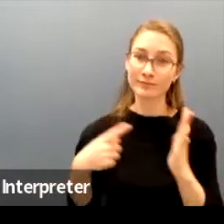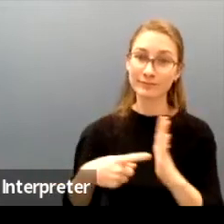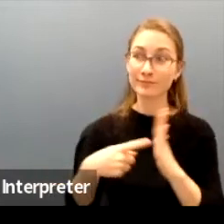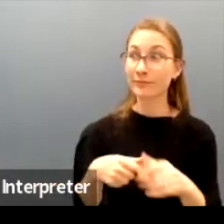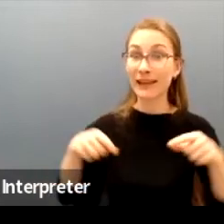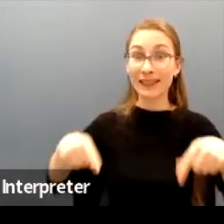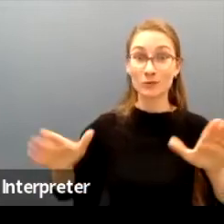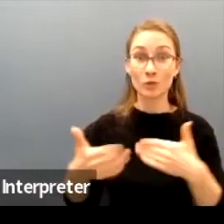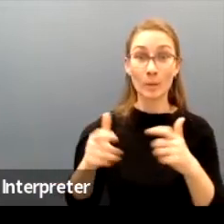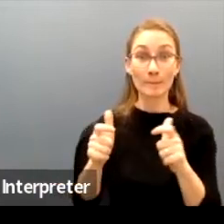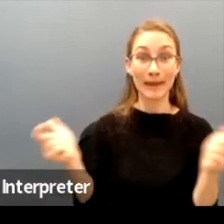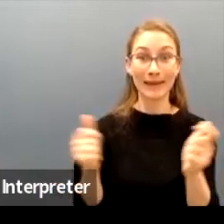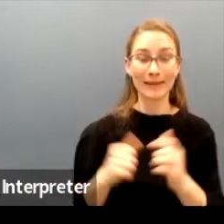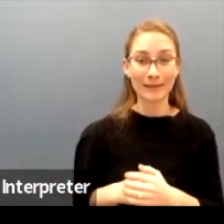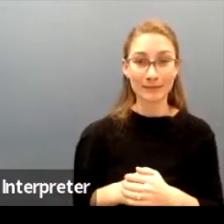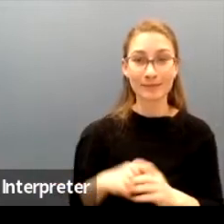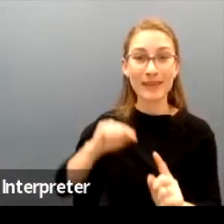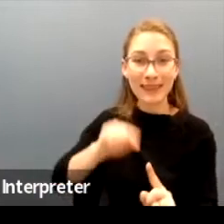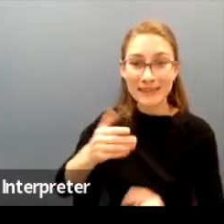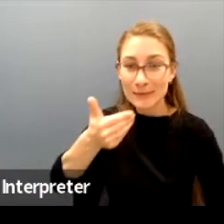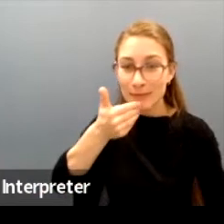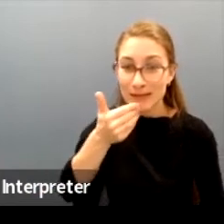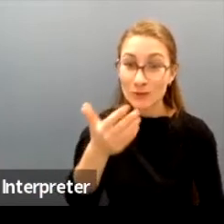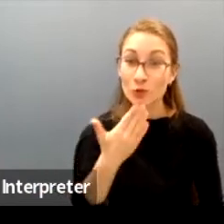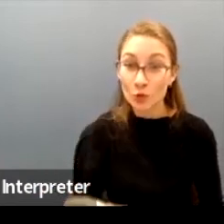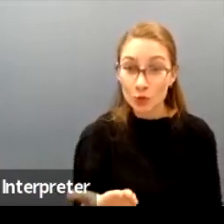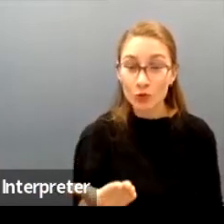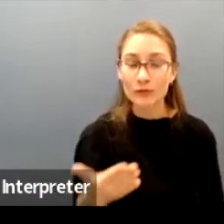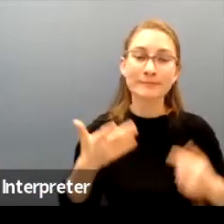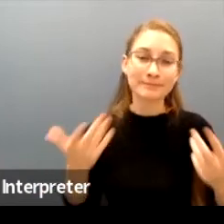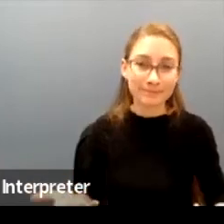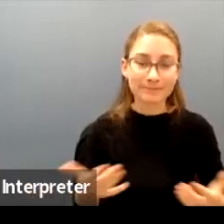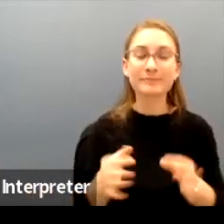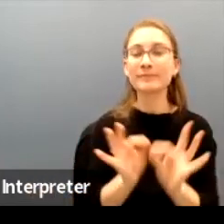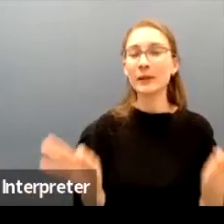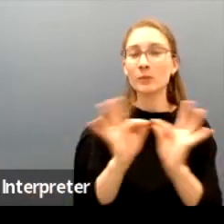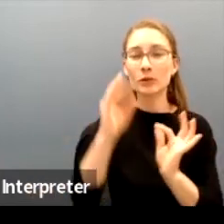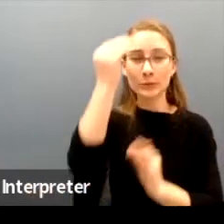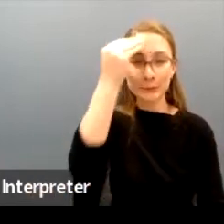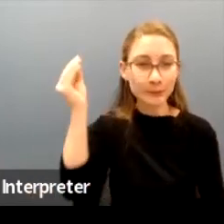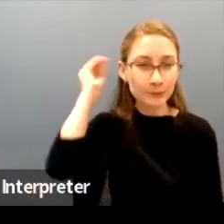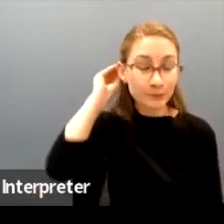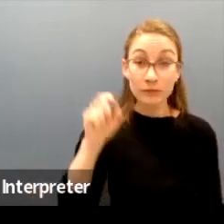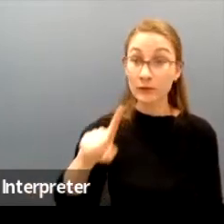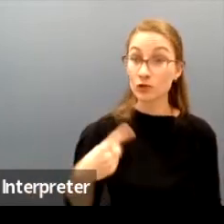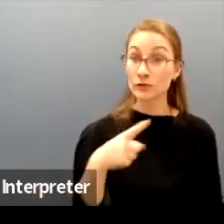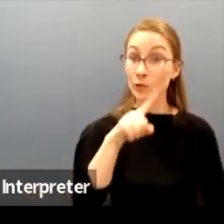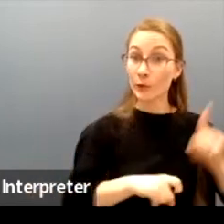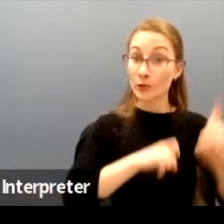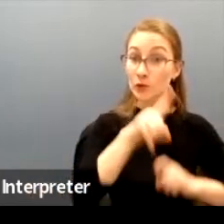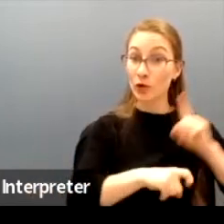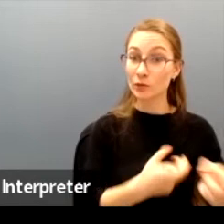good pizza. So just keep that in mind when you're working with an AAC user, that we're not just limiting them